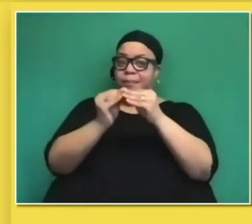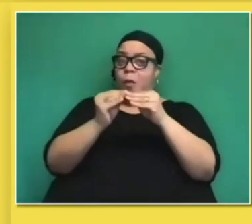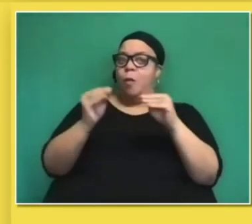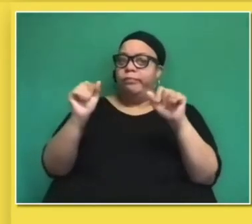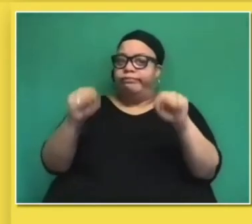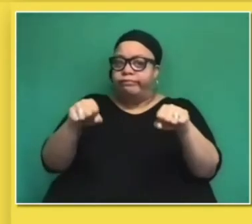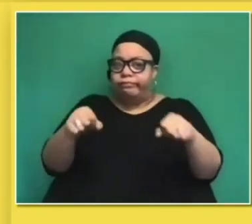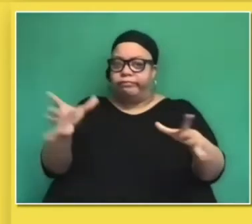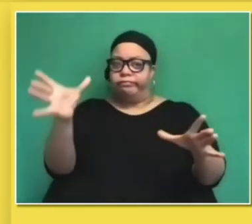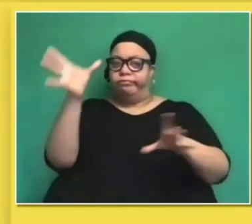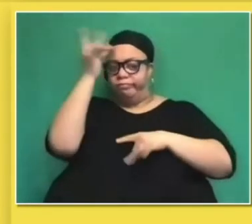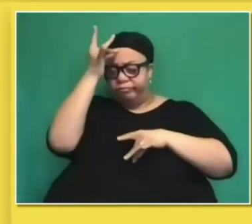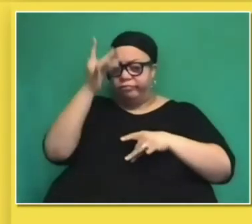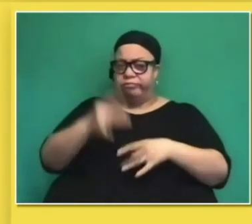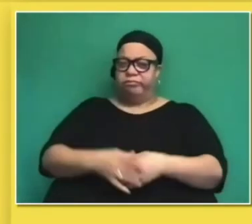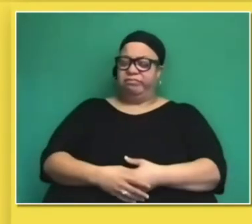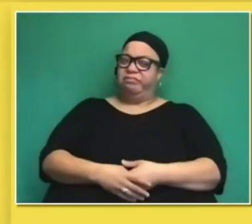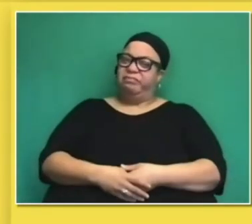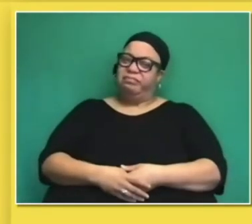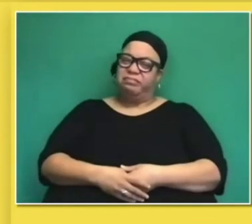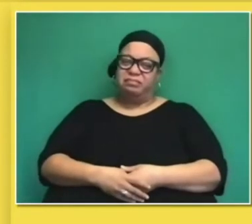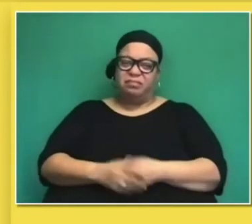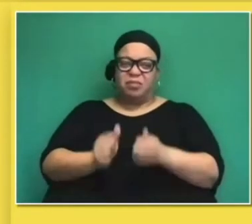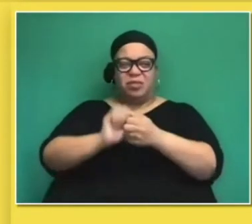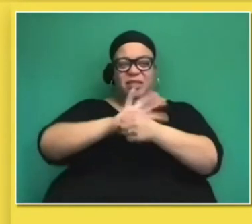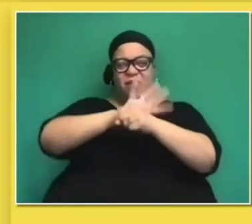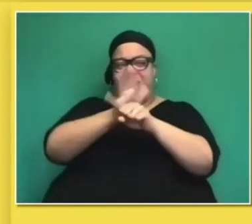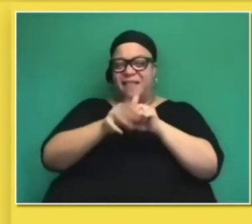to quarantine and skip work.